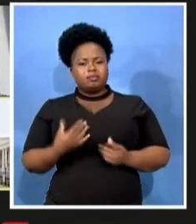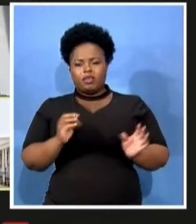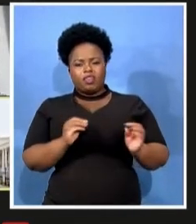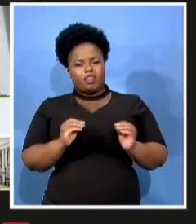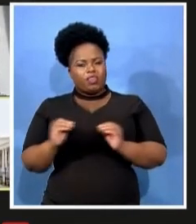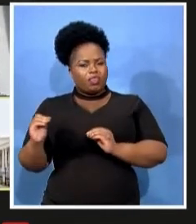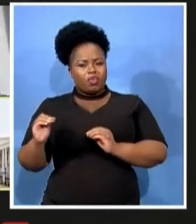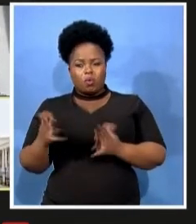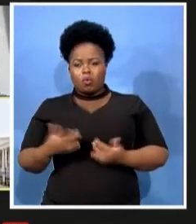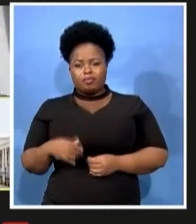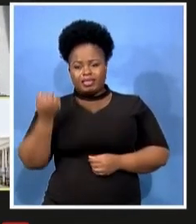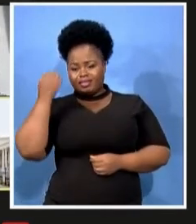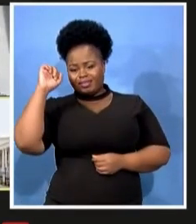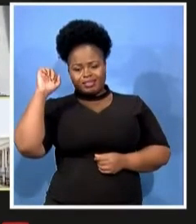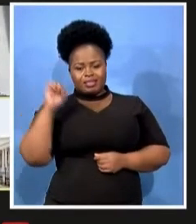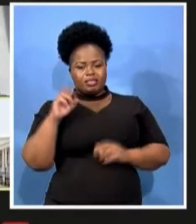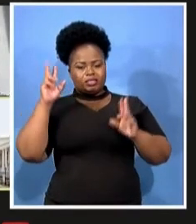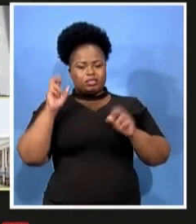but the